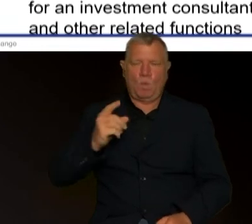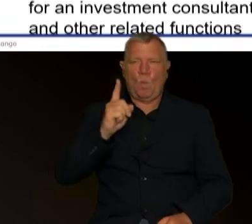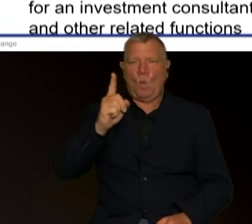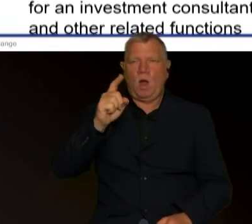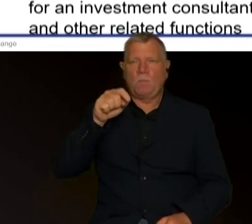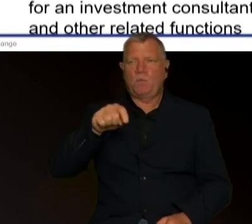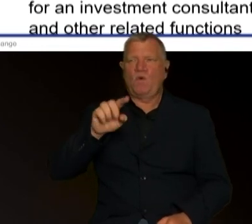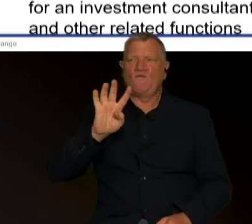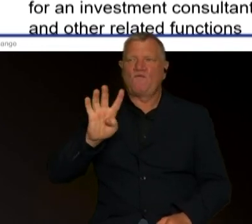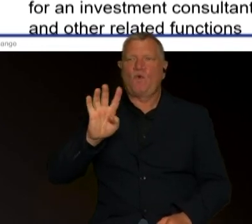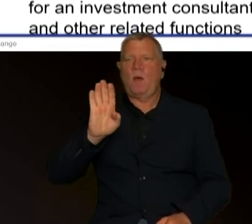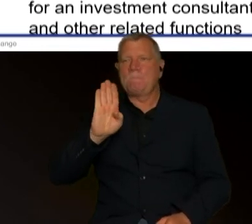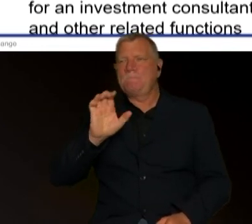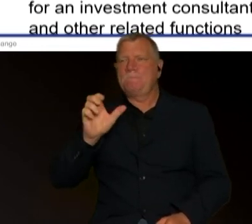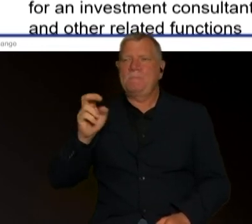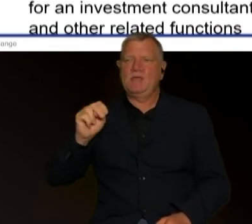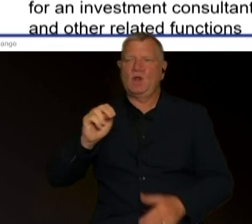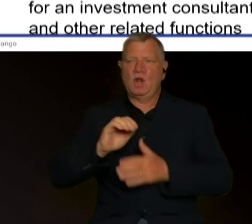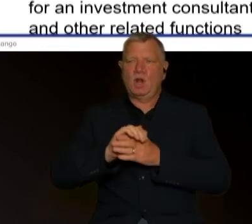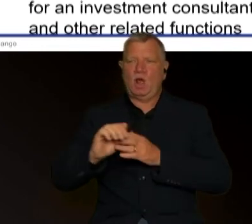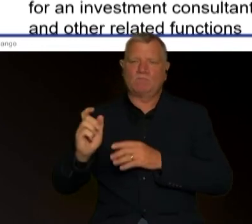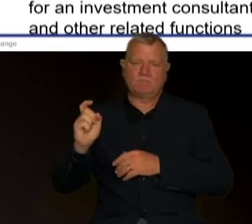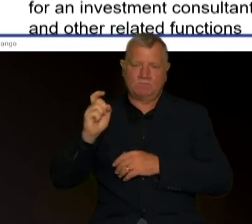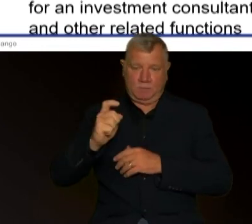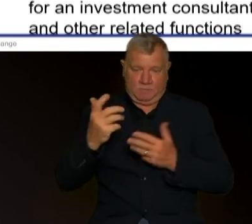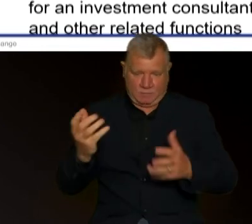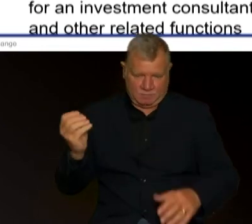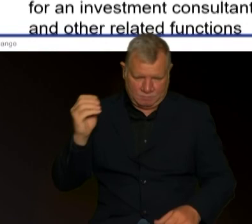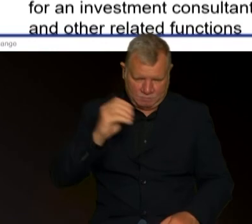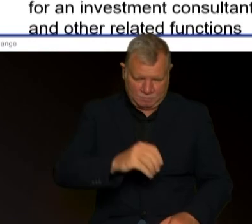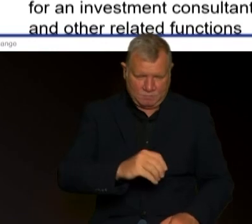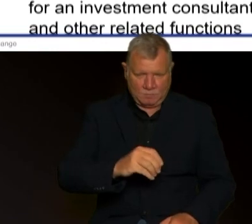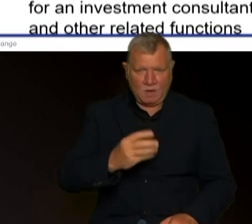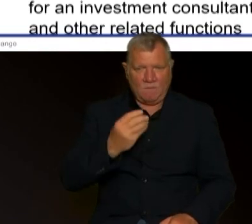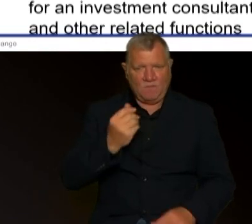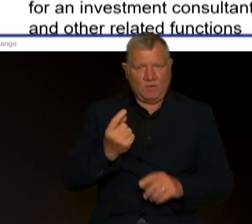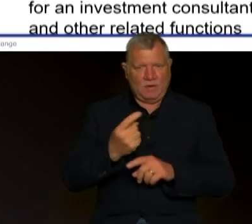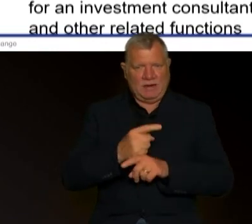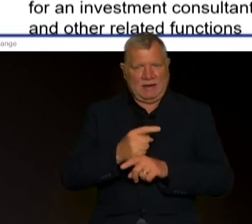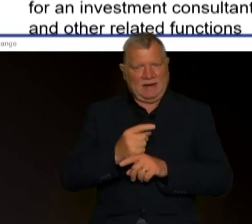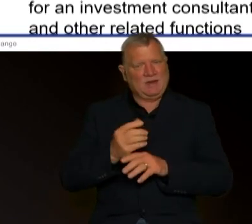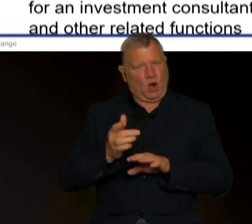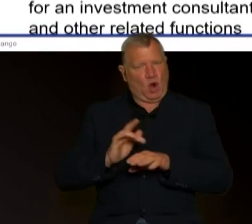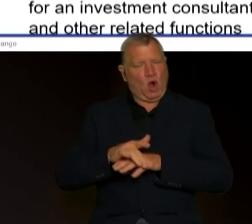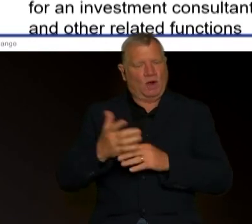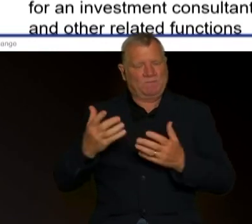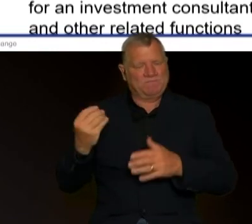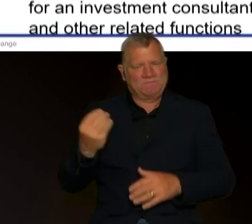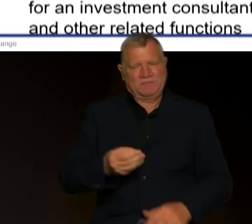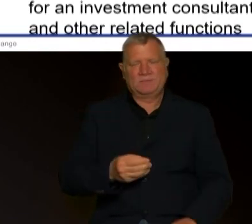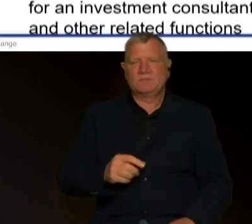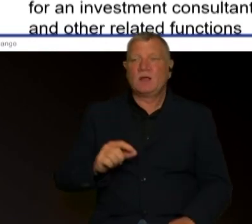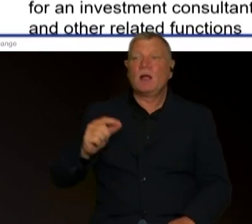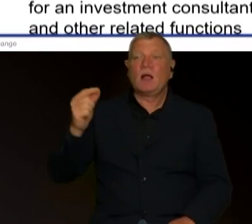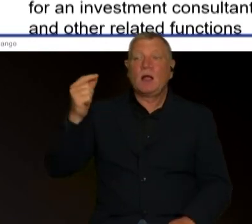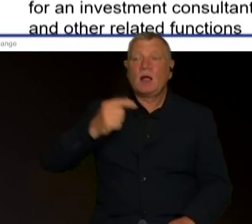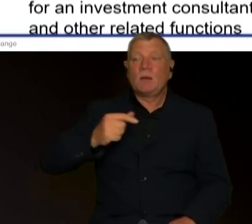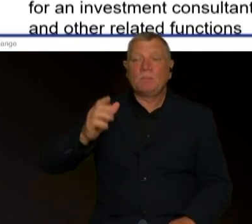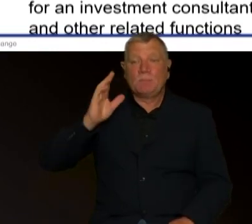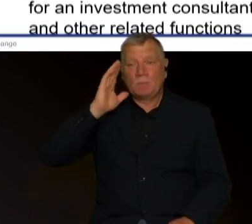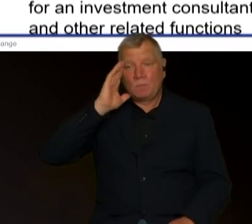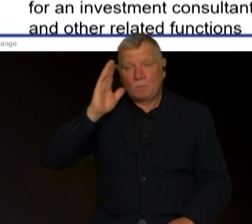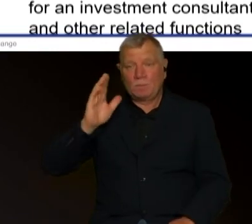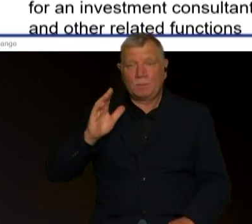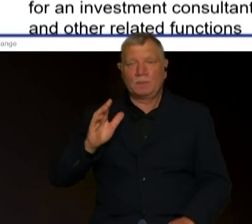than $1.4 billion to the trust. It has been made, and in fact, it was made a few days early. The government is projected to make